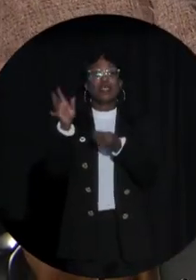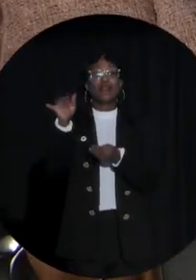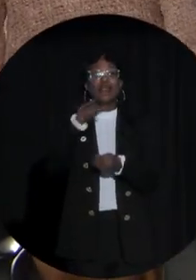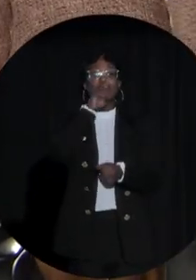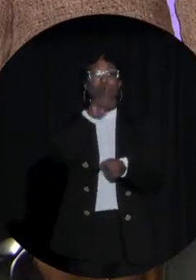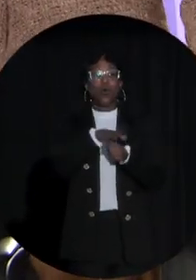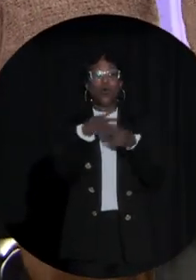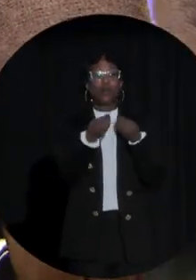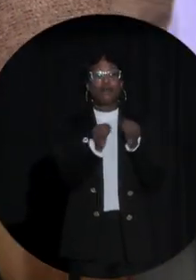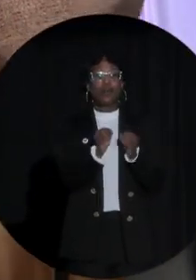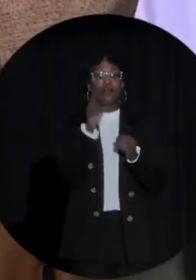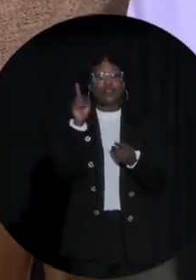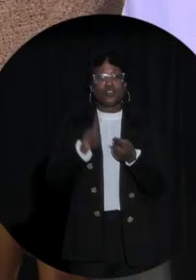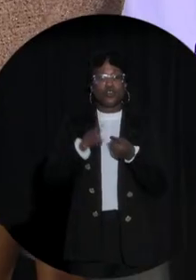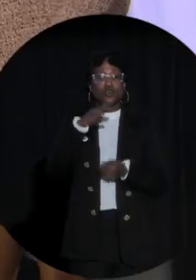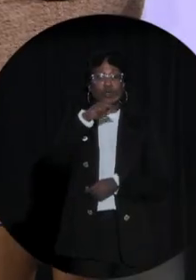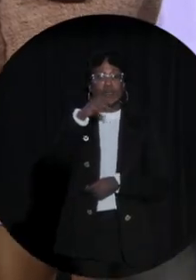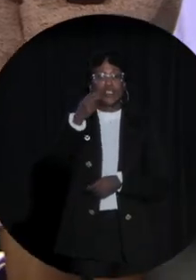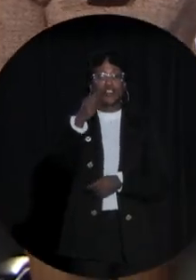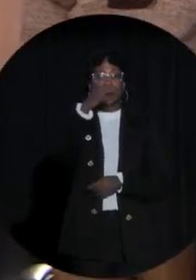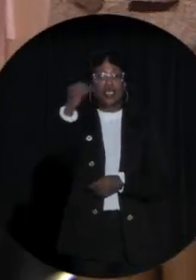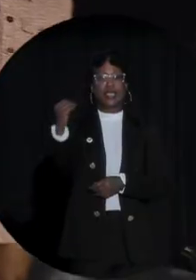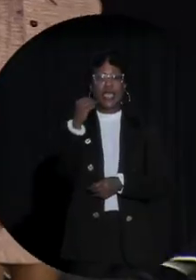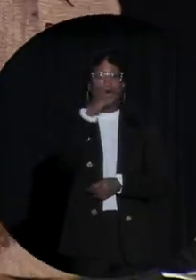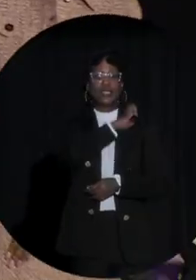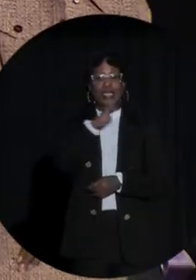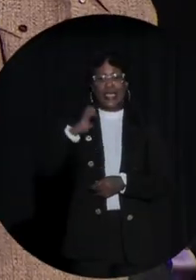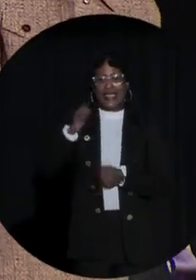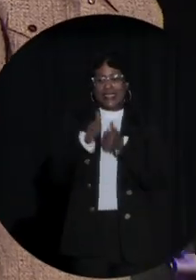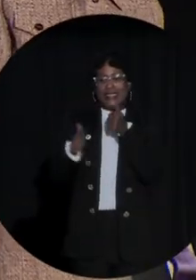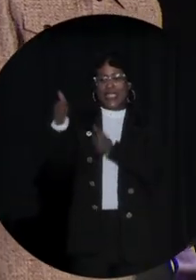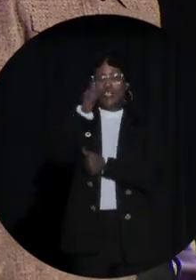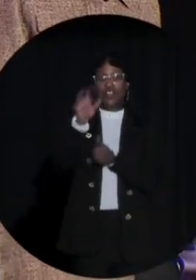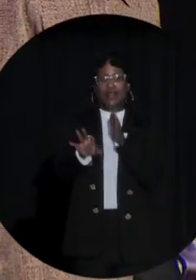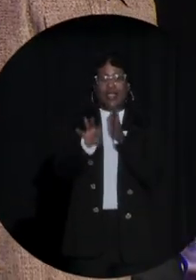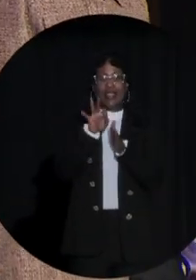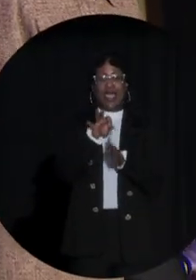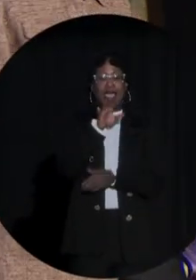County Executive-Elect, Angela D. Also Brooks.